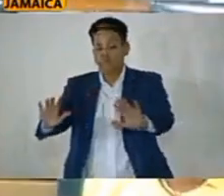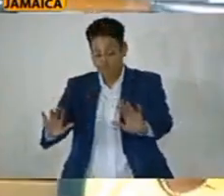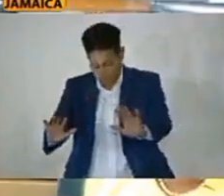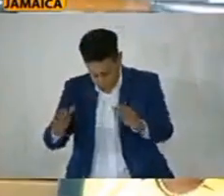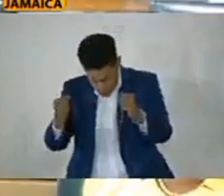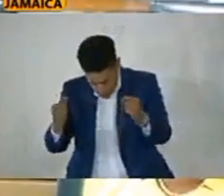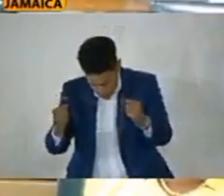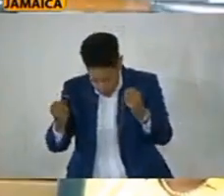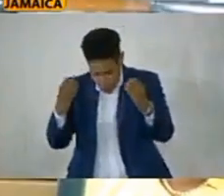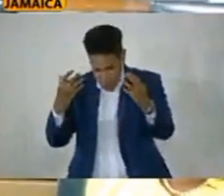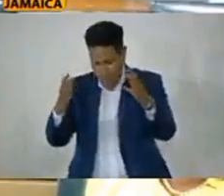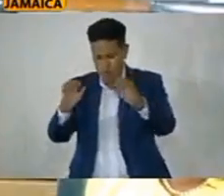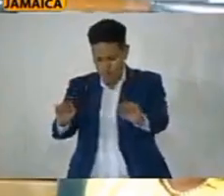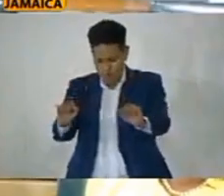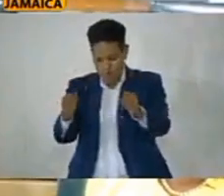on.